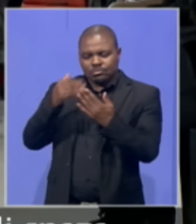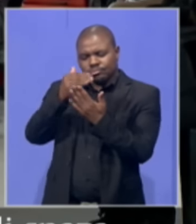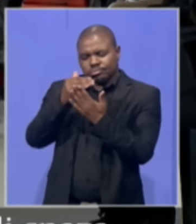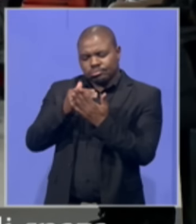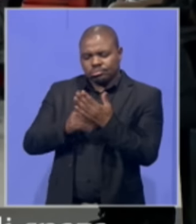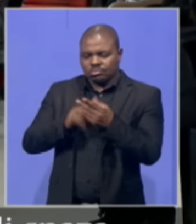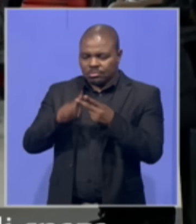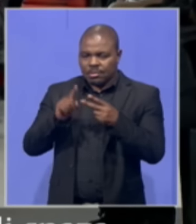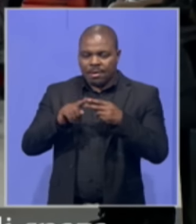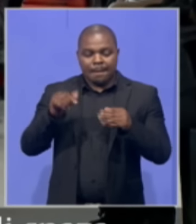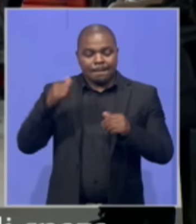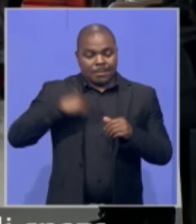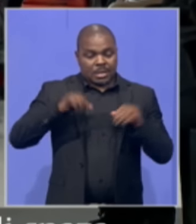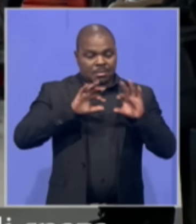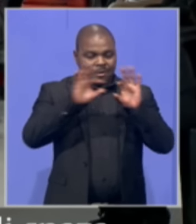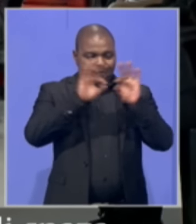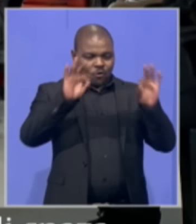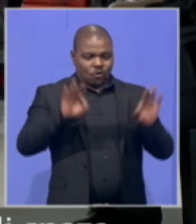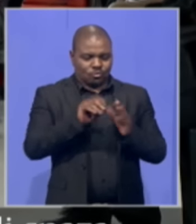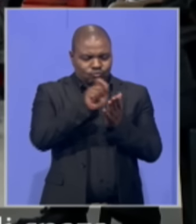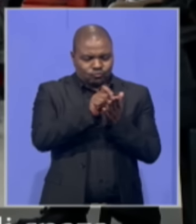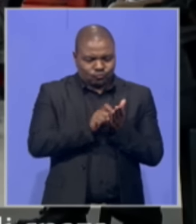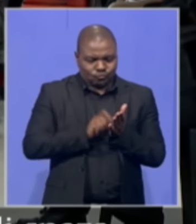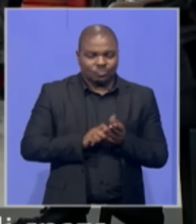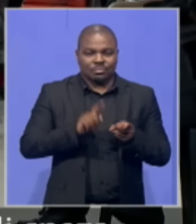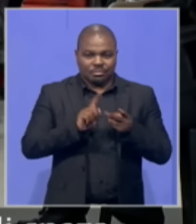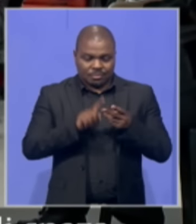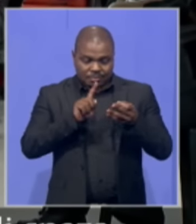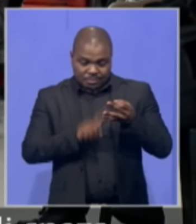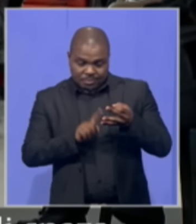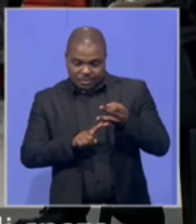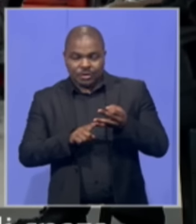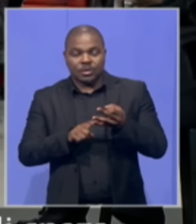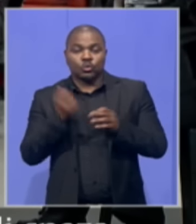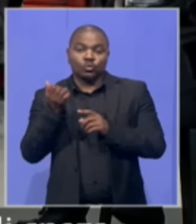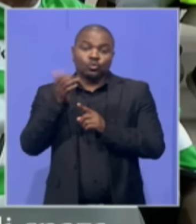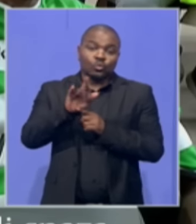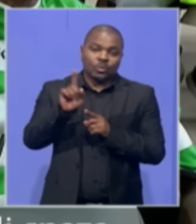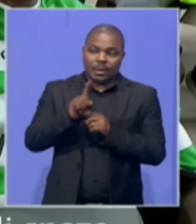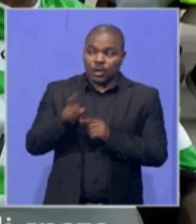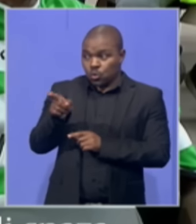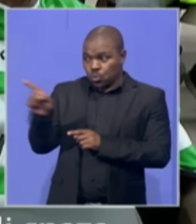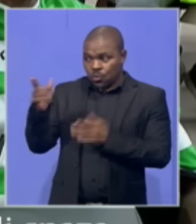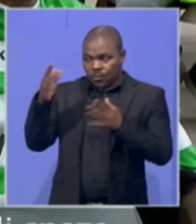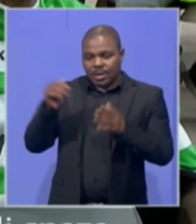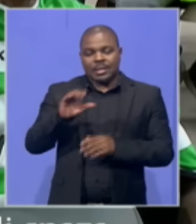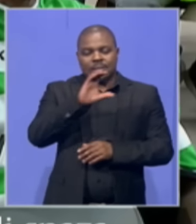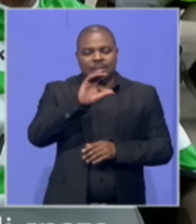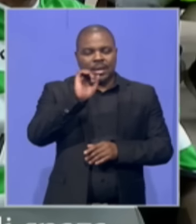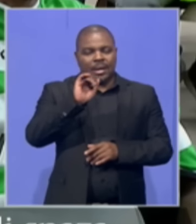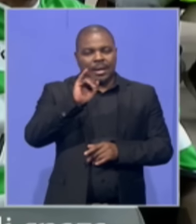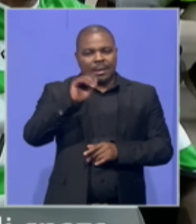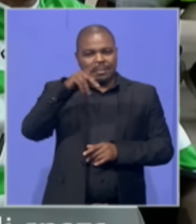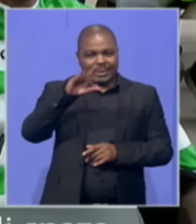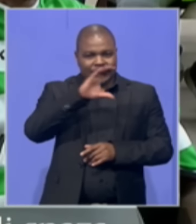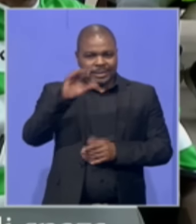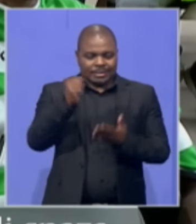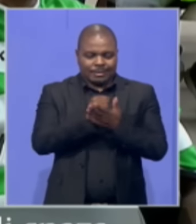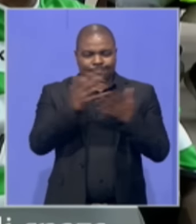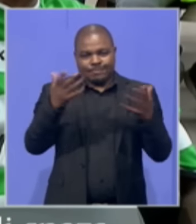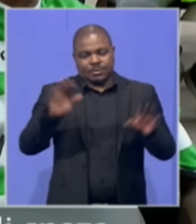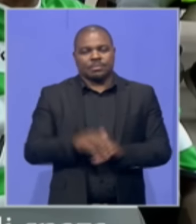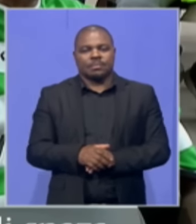tlatsa diforomo tsa masepala ga mmogo le ditlankana tsa go bontsha gore o kwadisitse kgwebo kwa CIPC. Go dirilwe